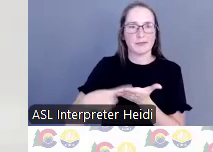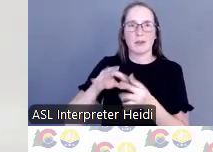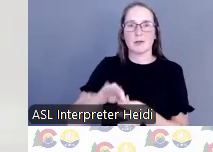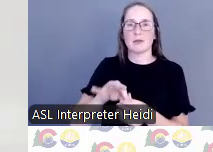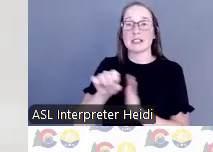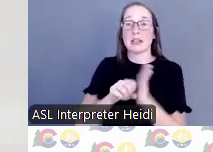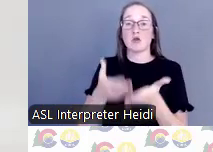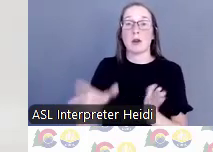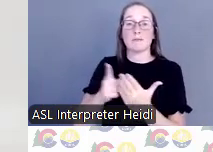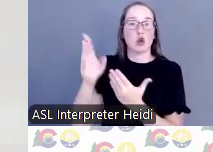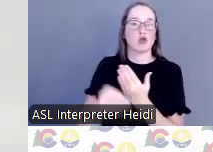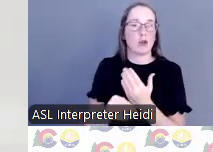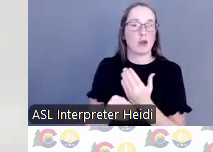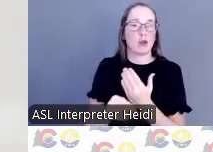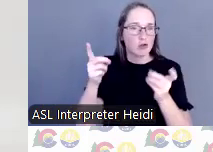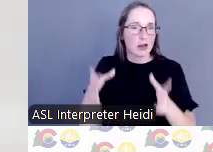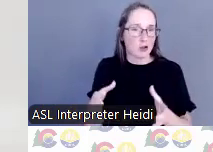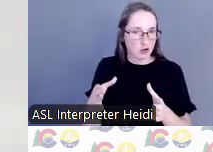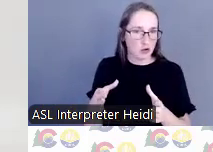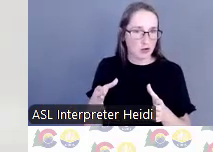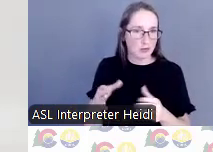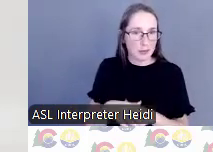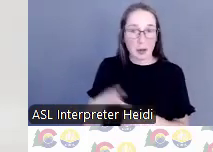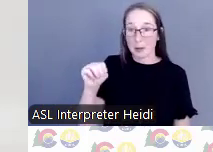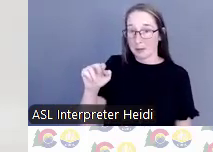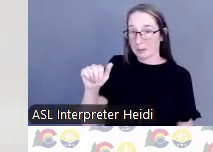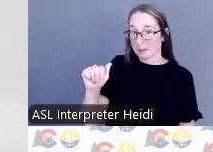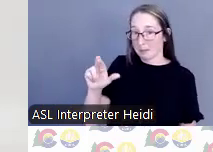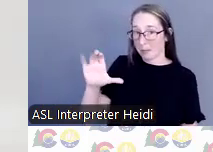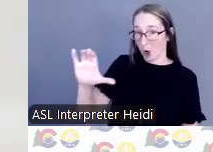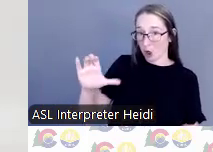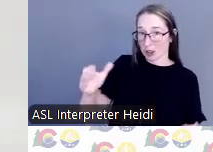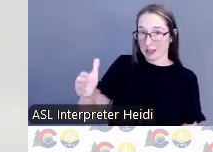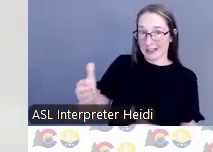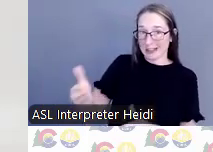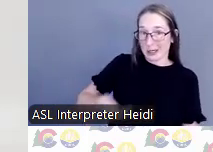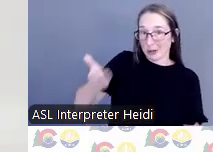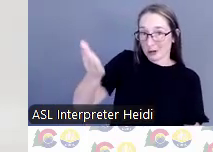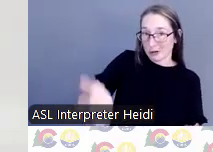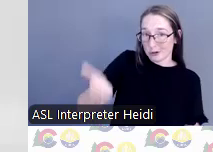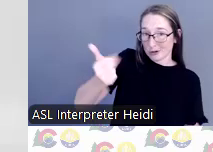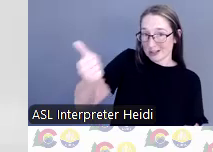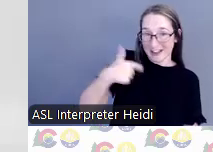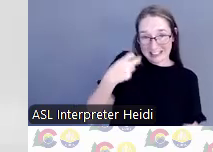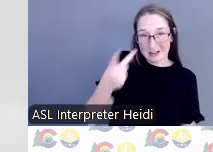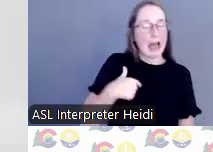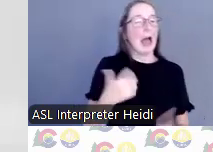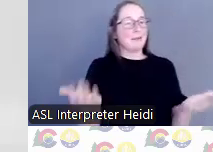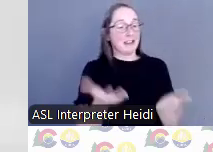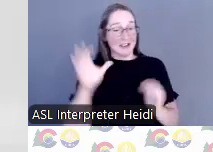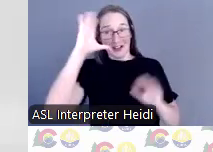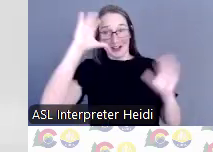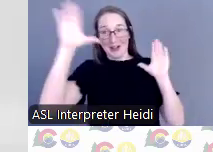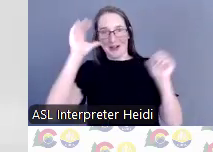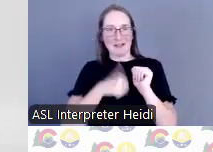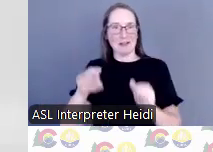statewide program director. That's Mark. If you want to introduce yourself, Mark, because I see you. I'm here. Hi, everybody.